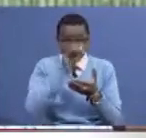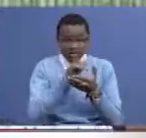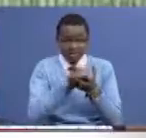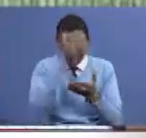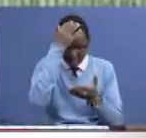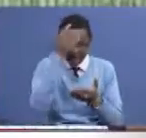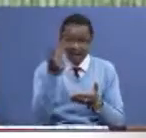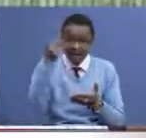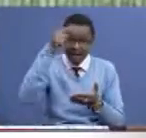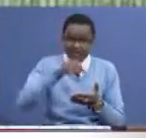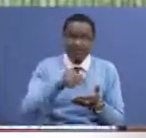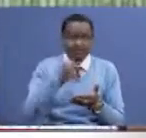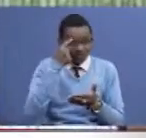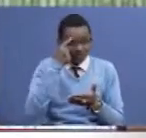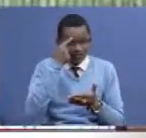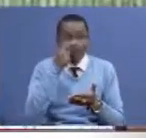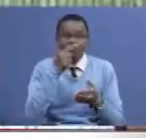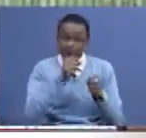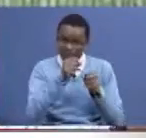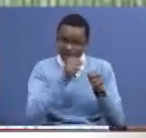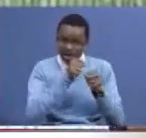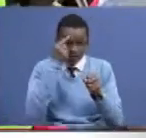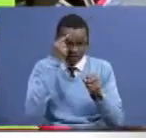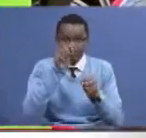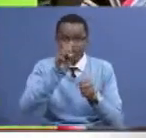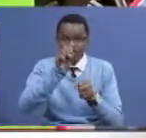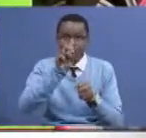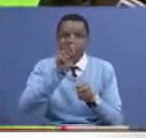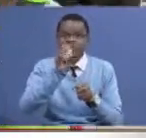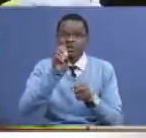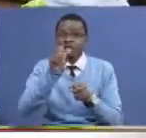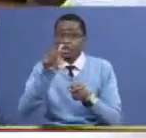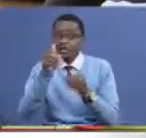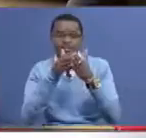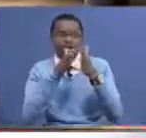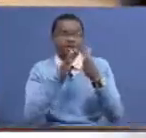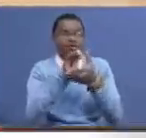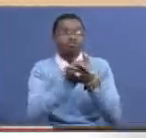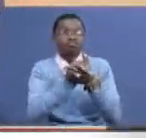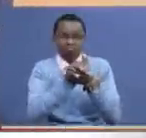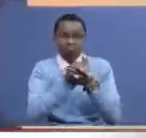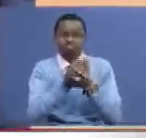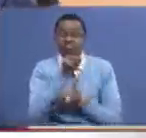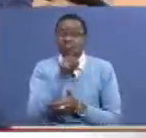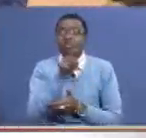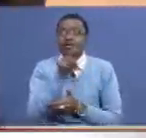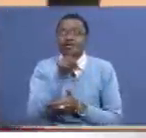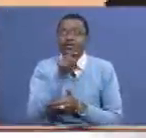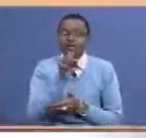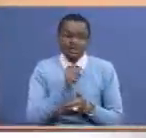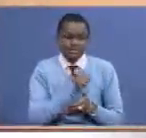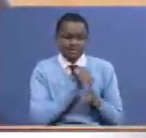Miguna comes in handy in terms of fight for Sonko. Some of the leaders from the Jubilee camp, led by Nairobi County